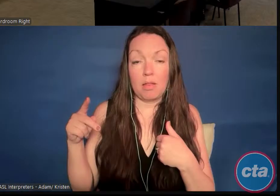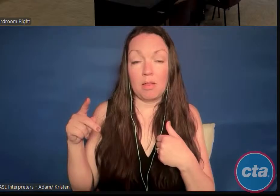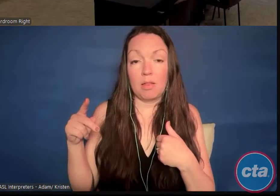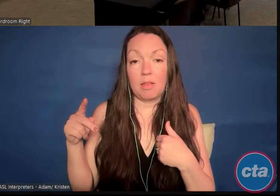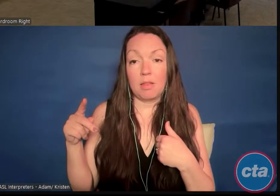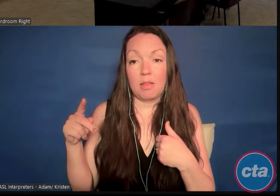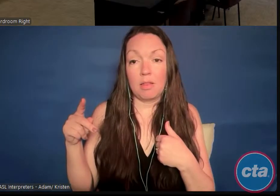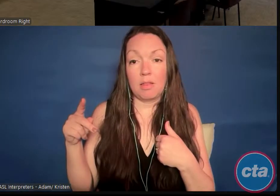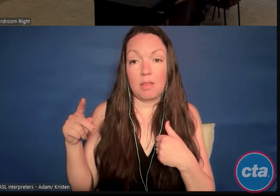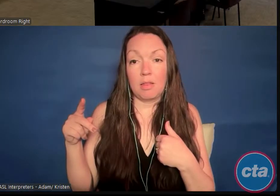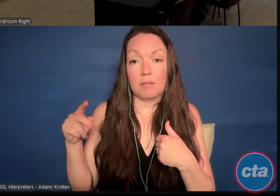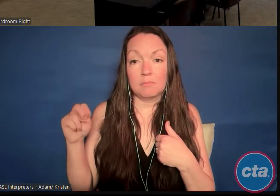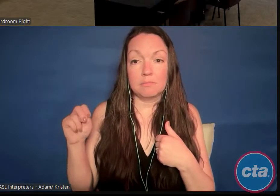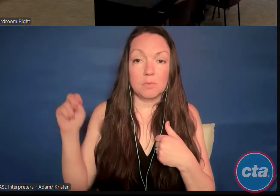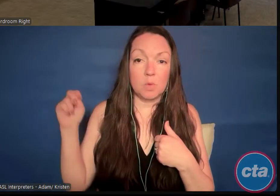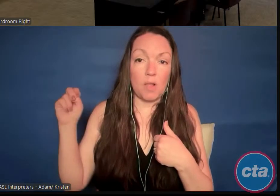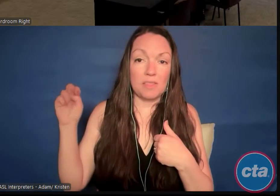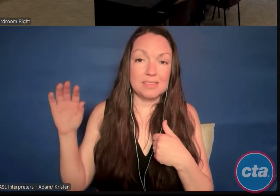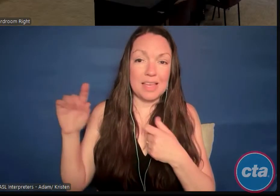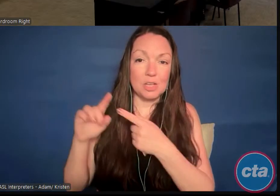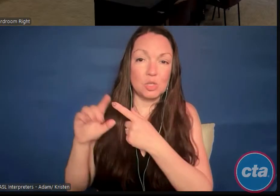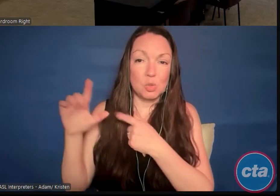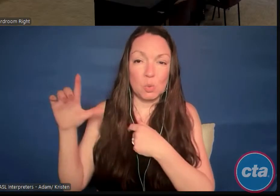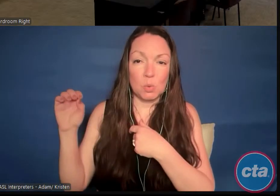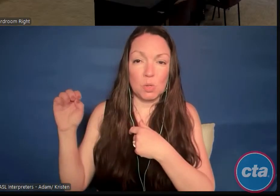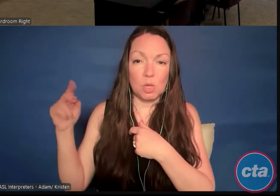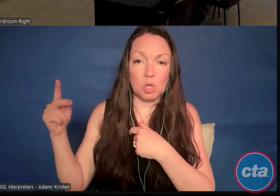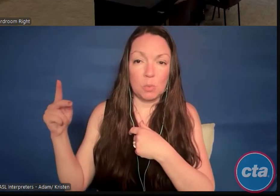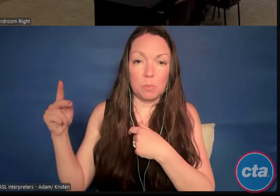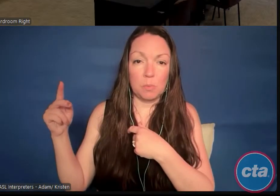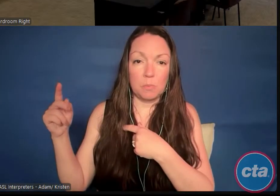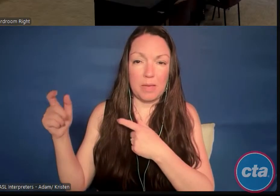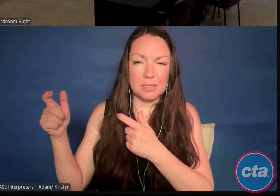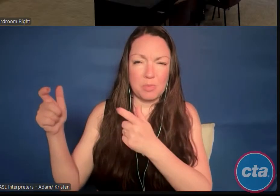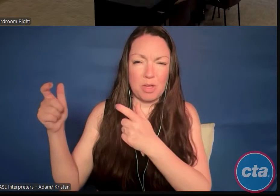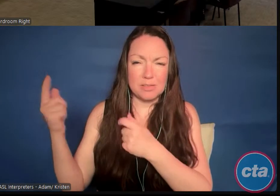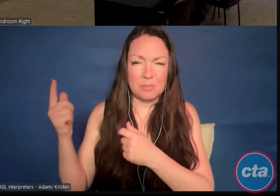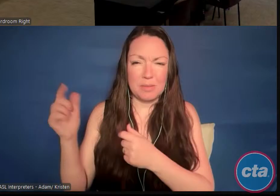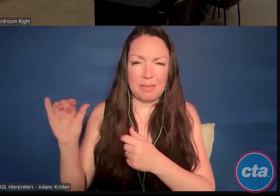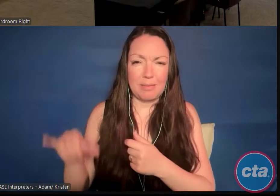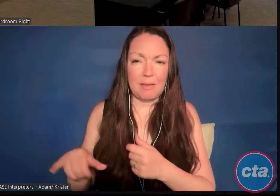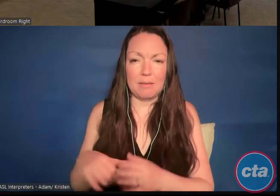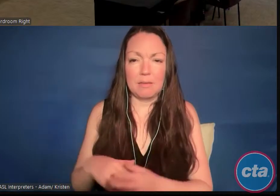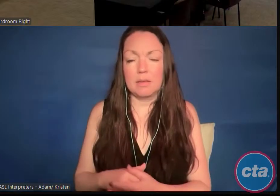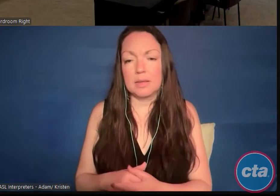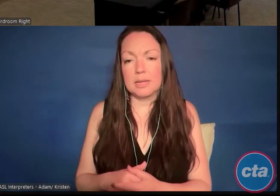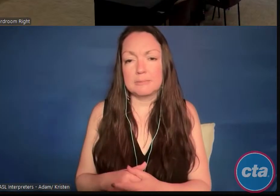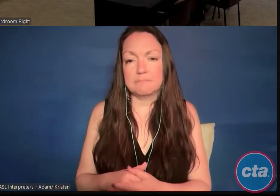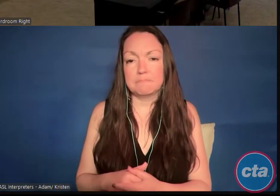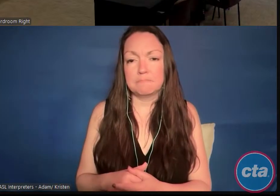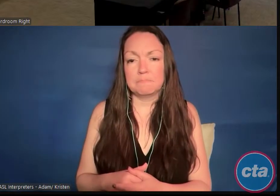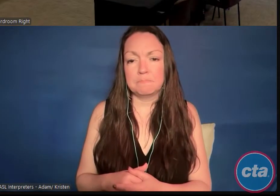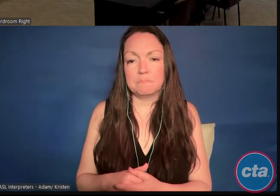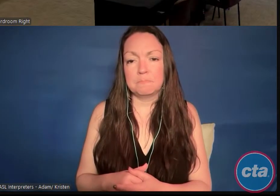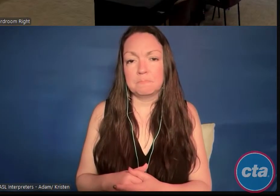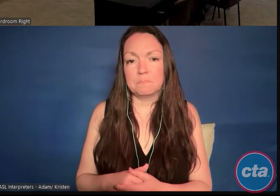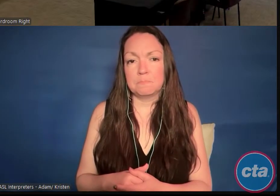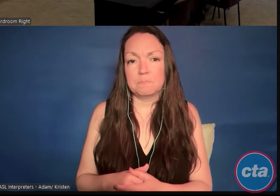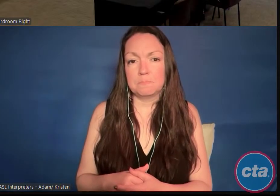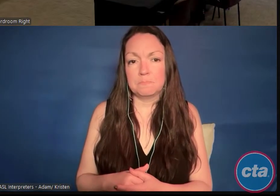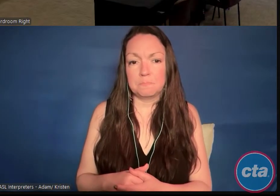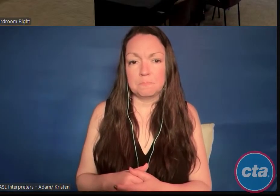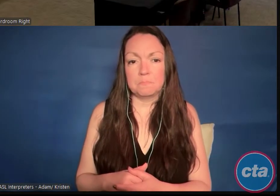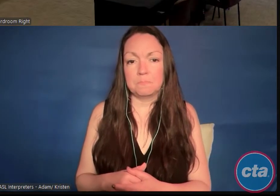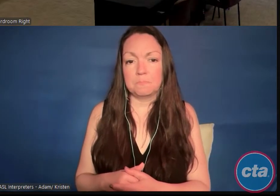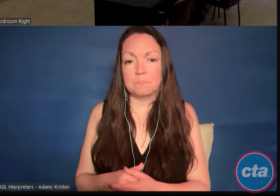a north side to Loop Express, something like that. I don't know if there's any